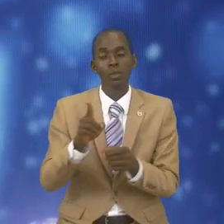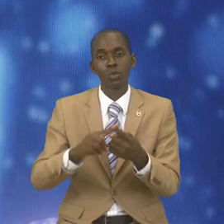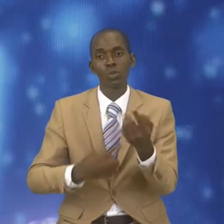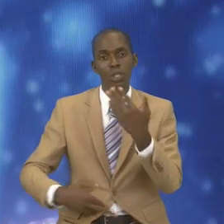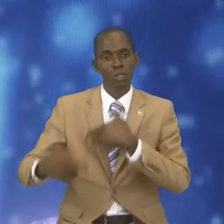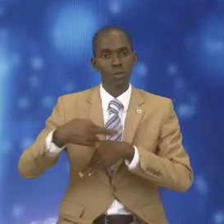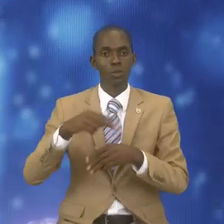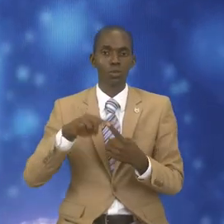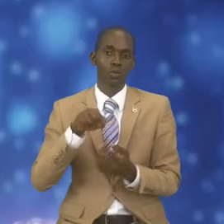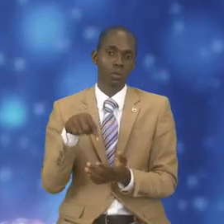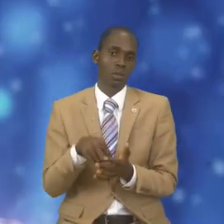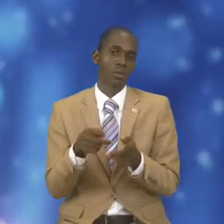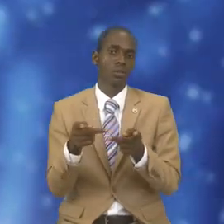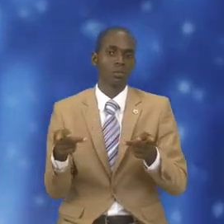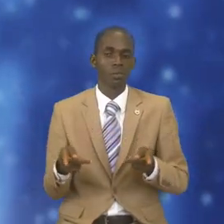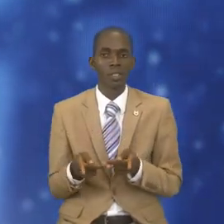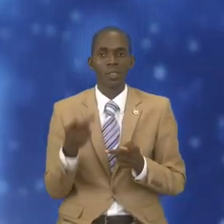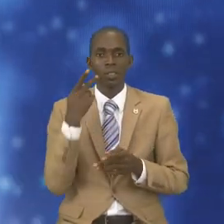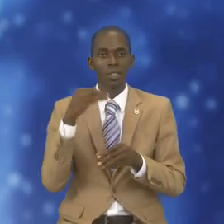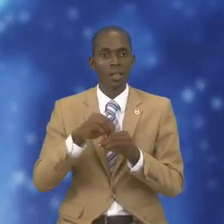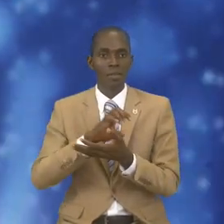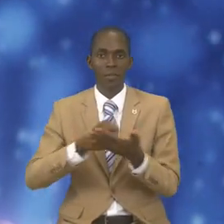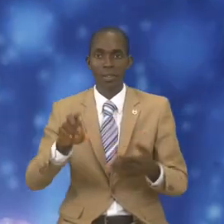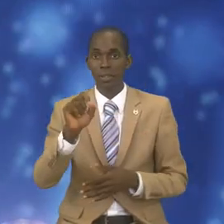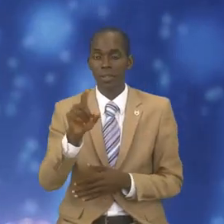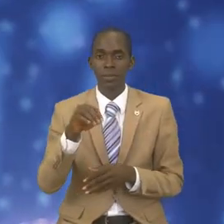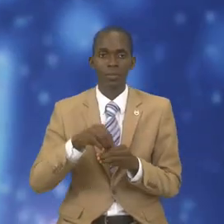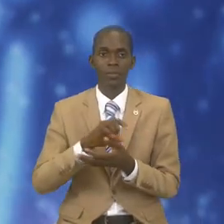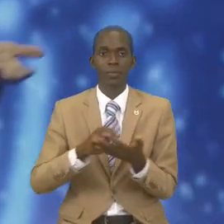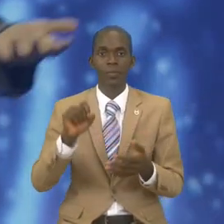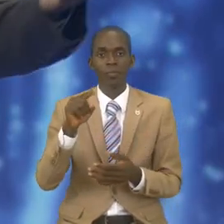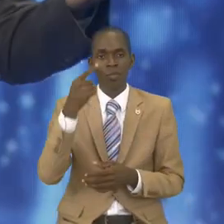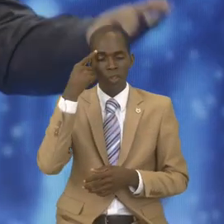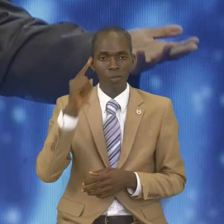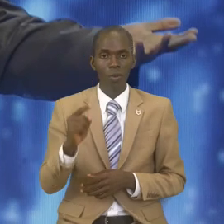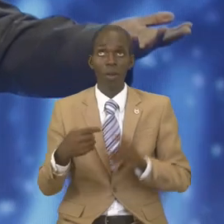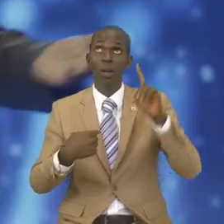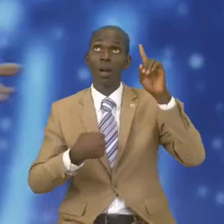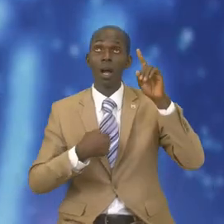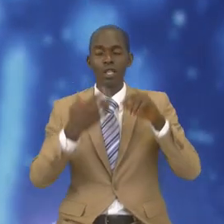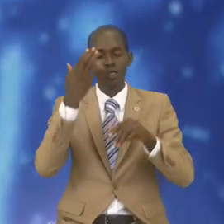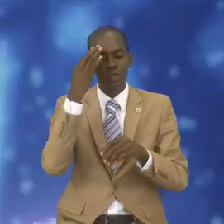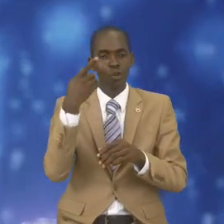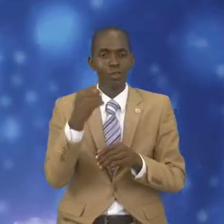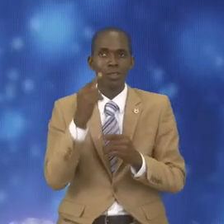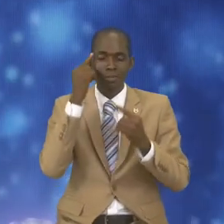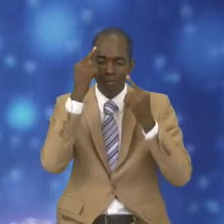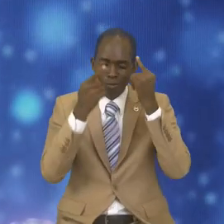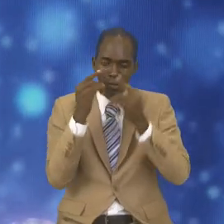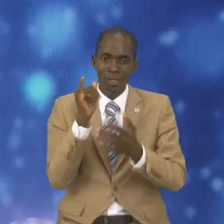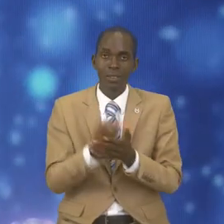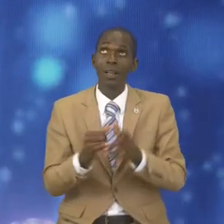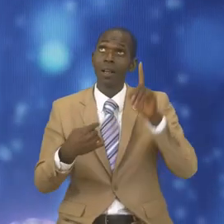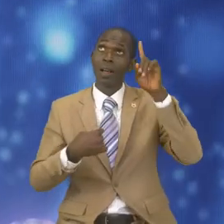this place. Look at verse 11 there. In verse 11, for I know the thoughts that I think toward